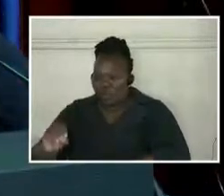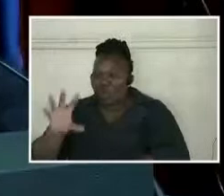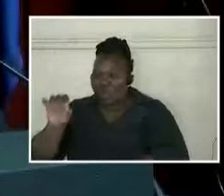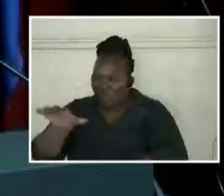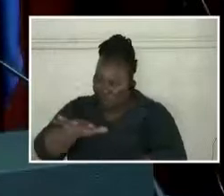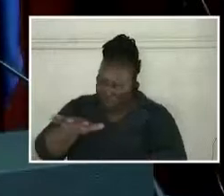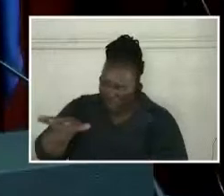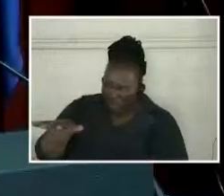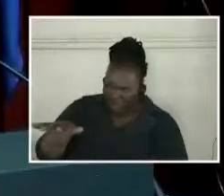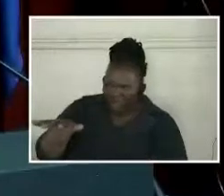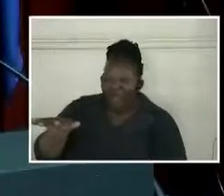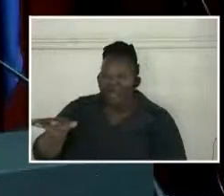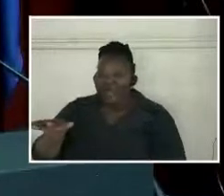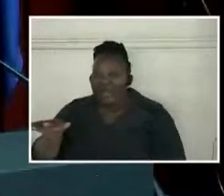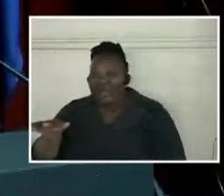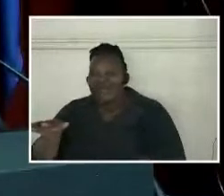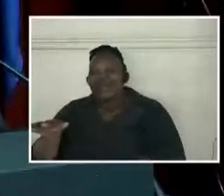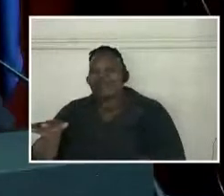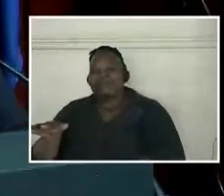promoter